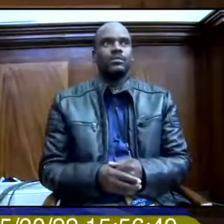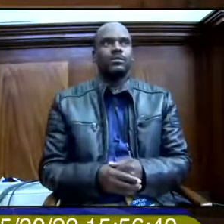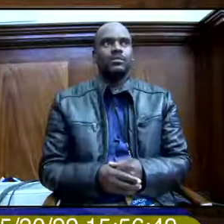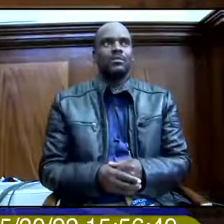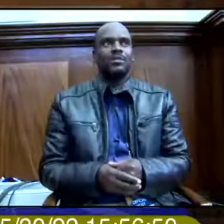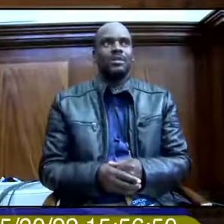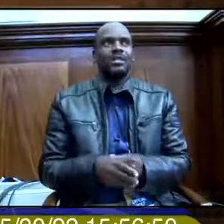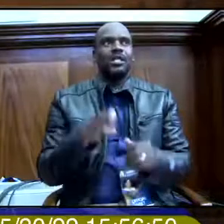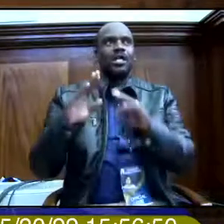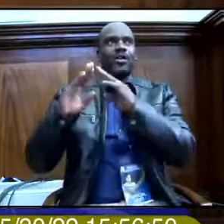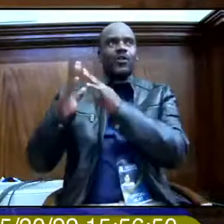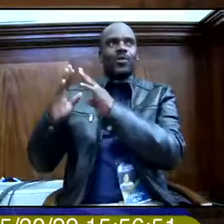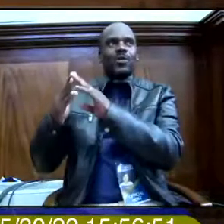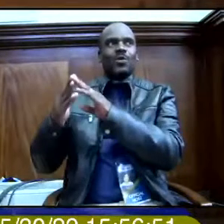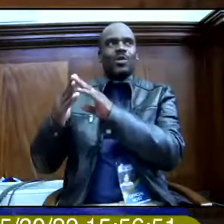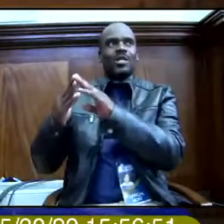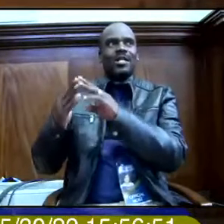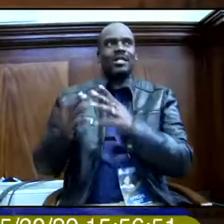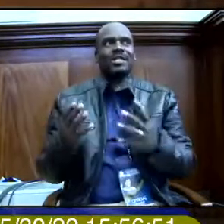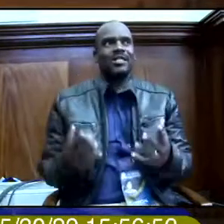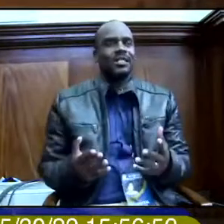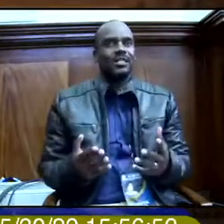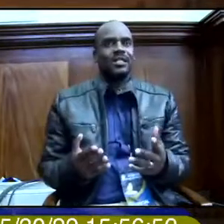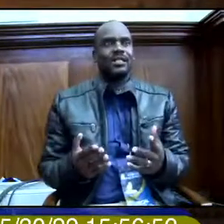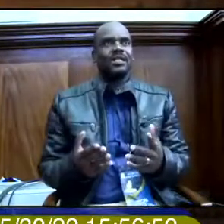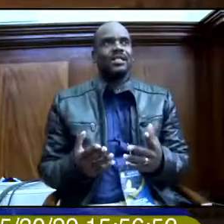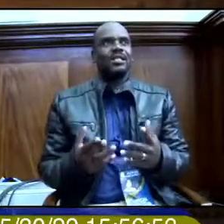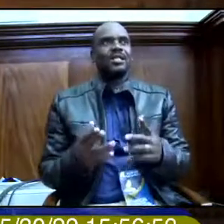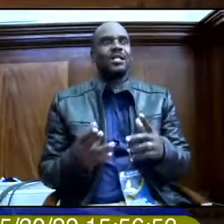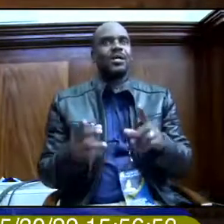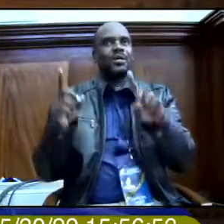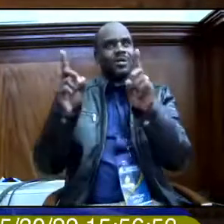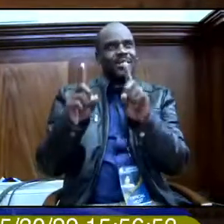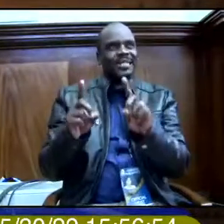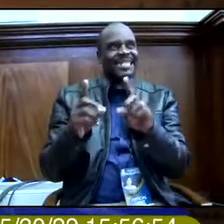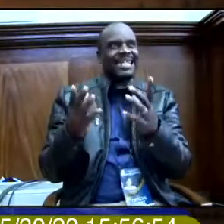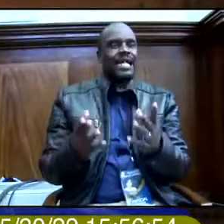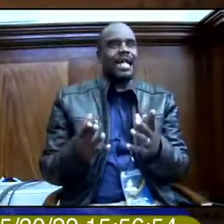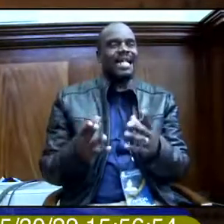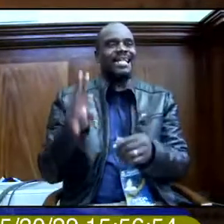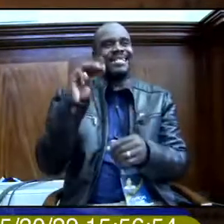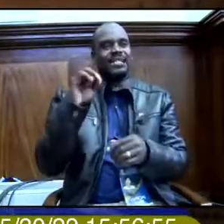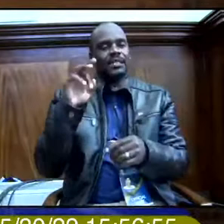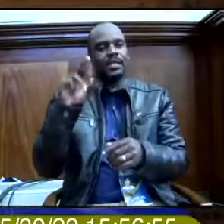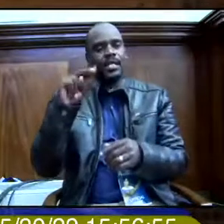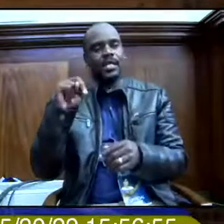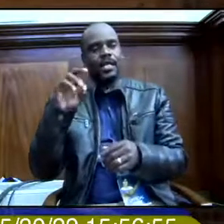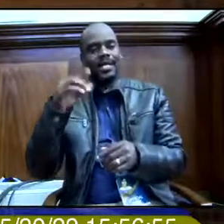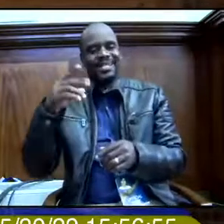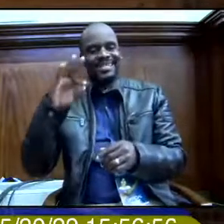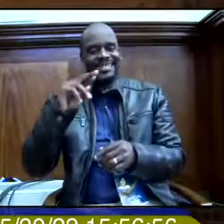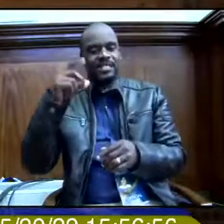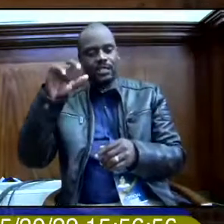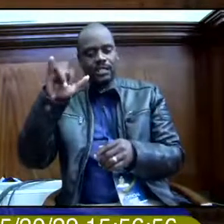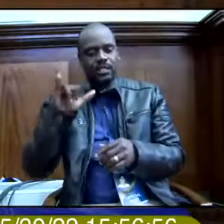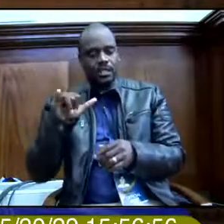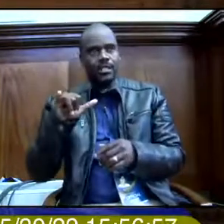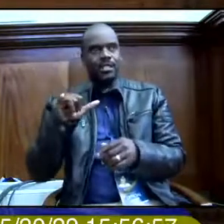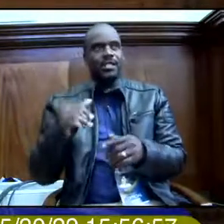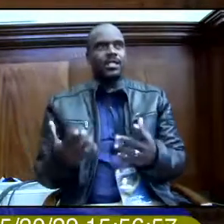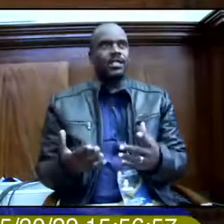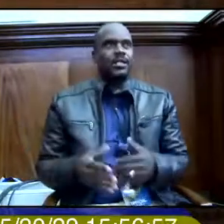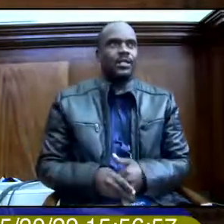the society in greece were facing serious food prices and energy going up and salaries going down